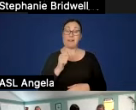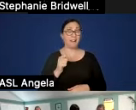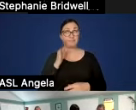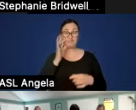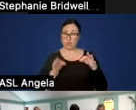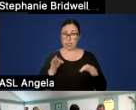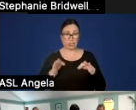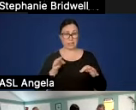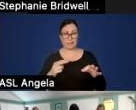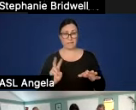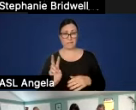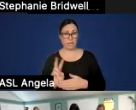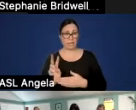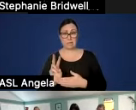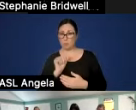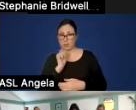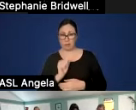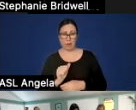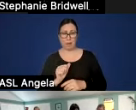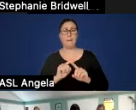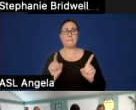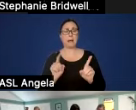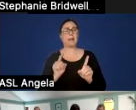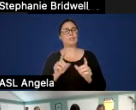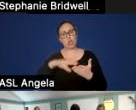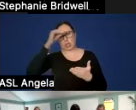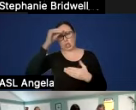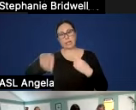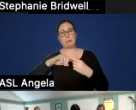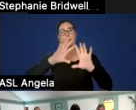helping inform like that overall process. Okay, cool.